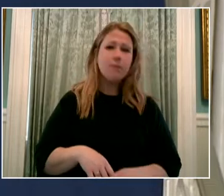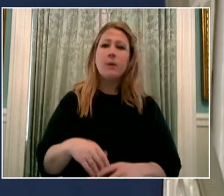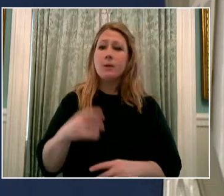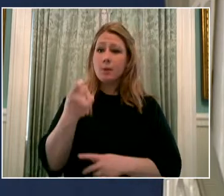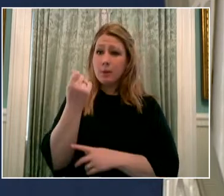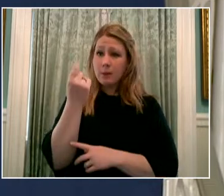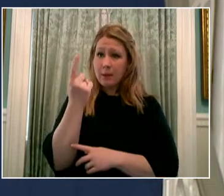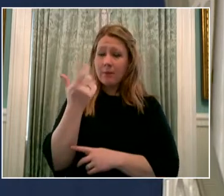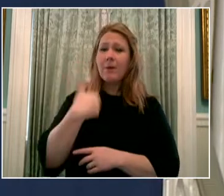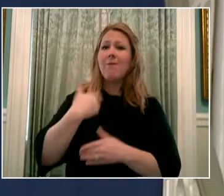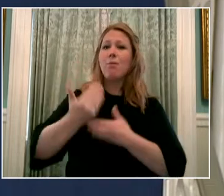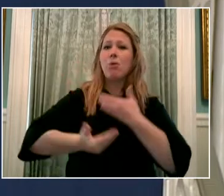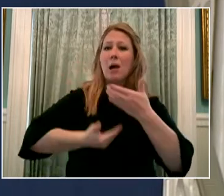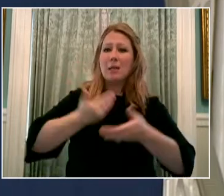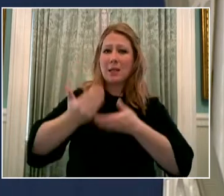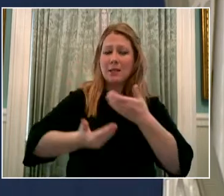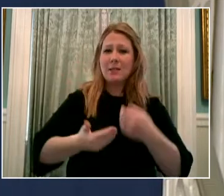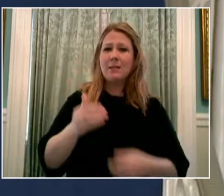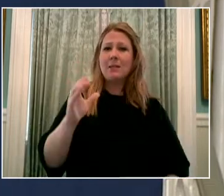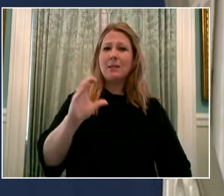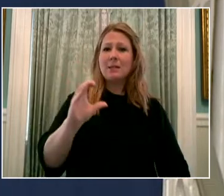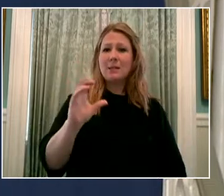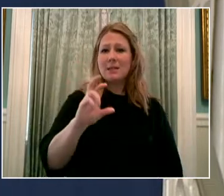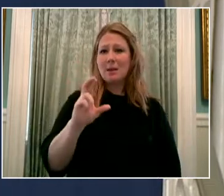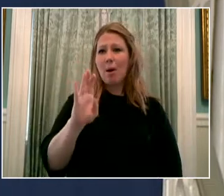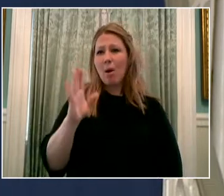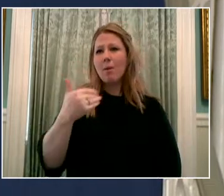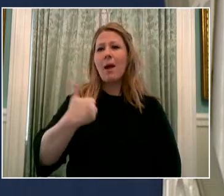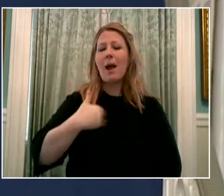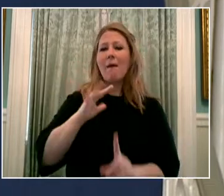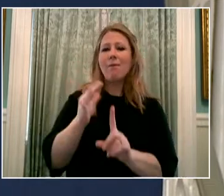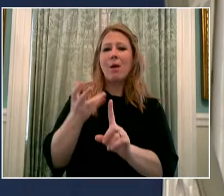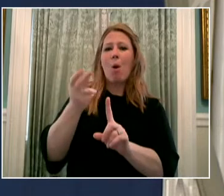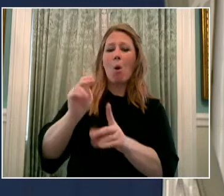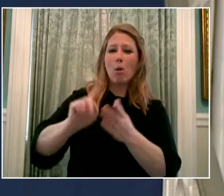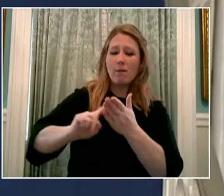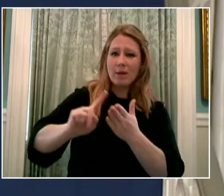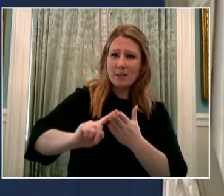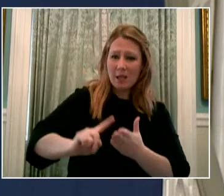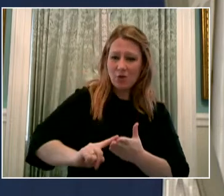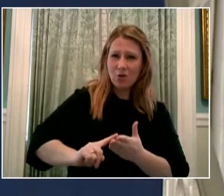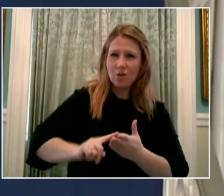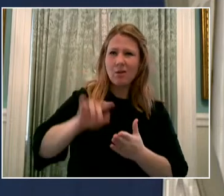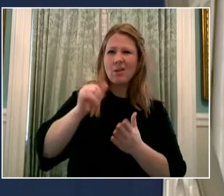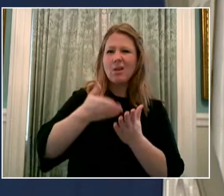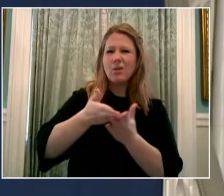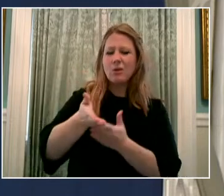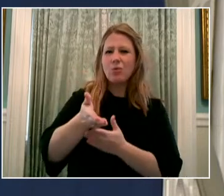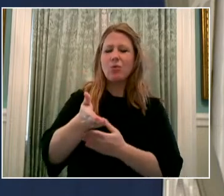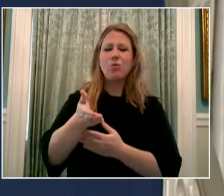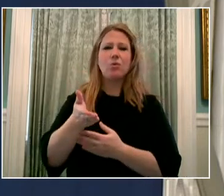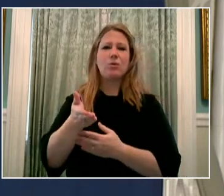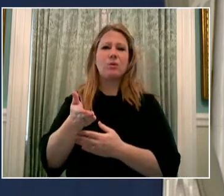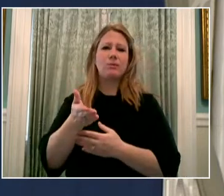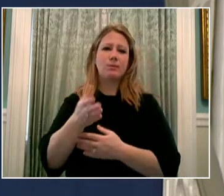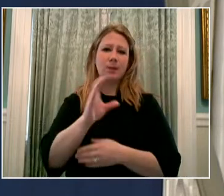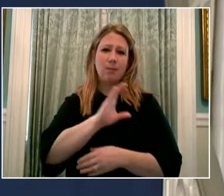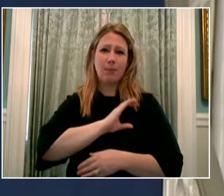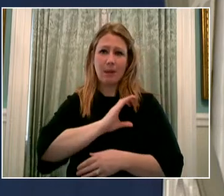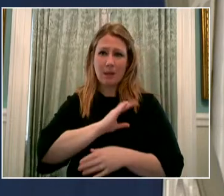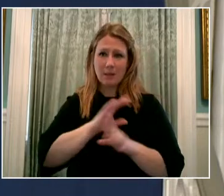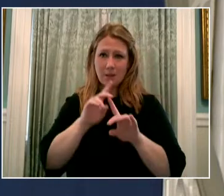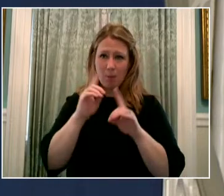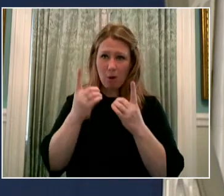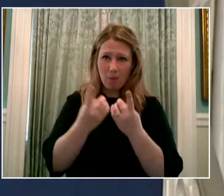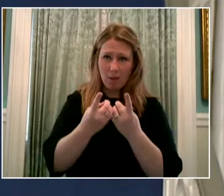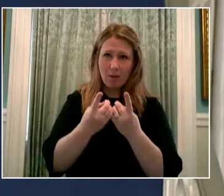out investigations. It goes to the police department. They do their investigation. The police commissioner would treat any